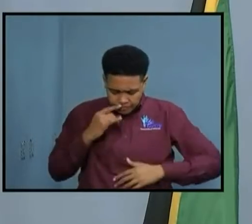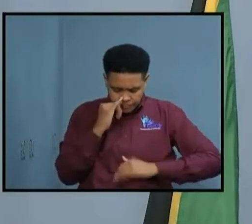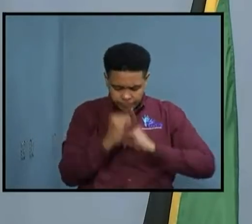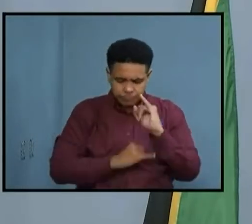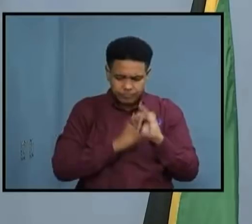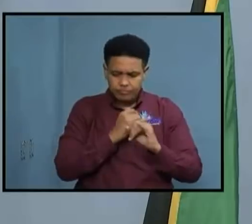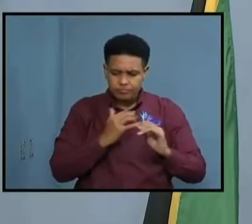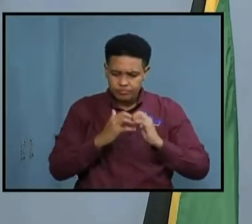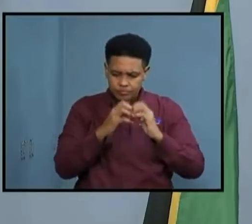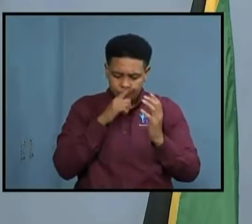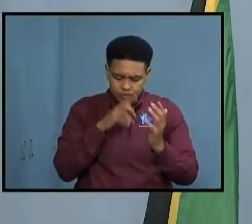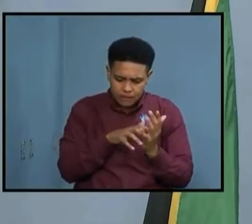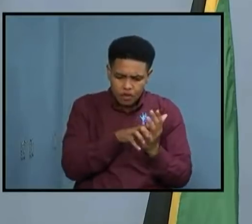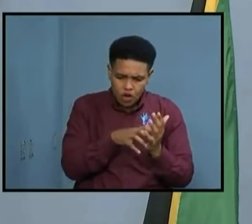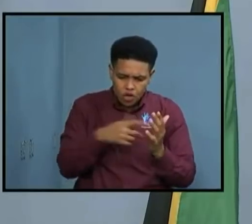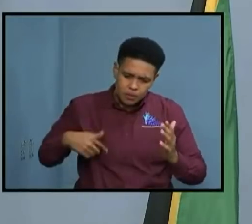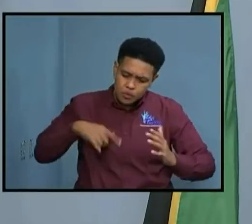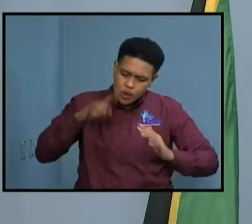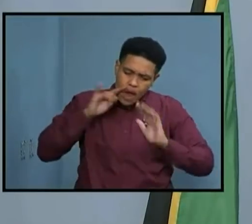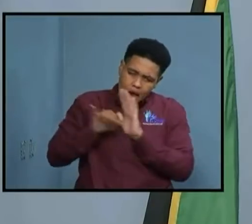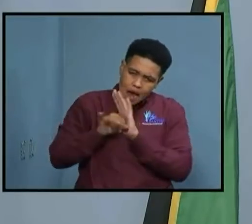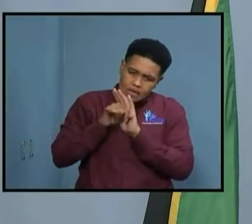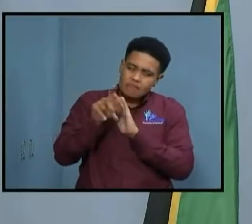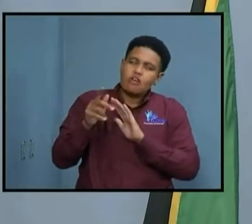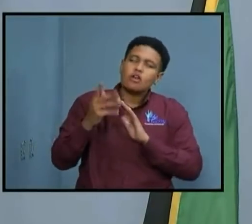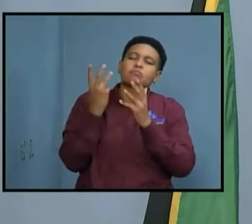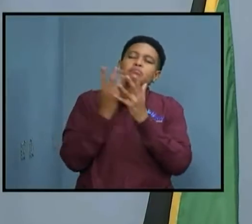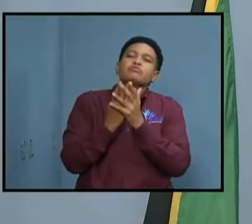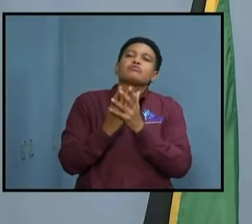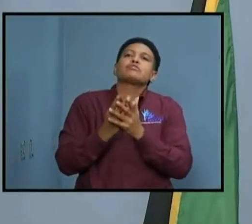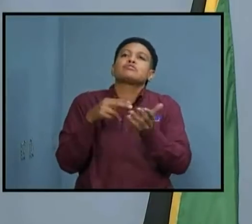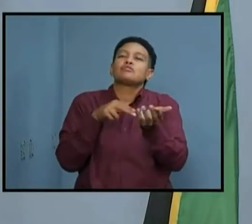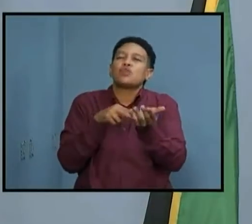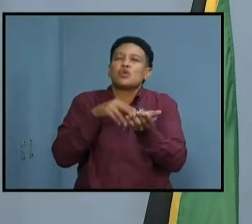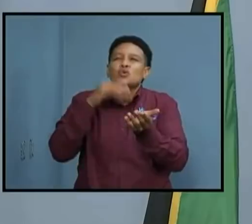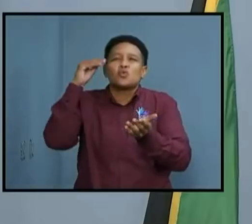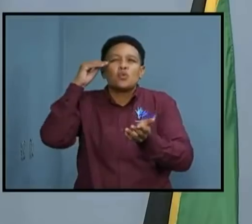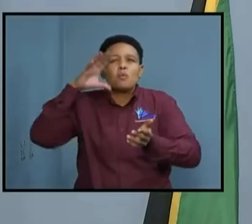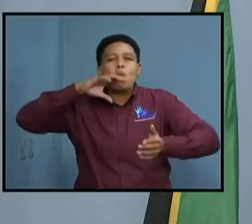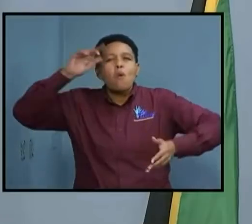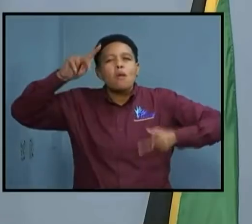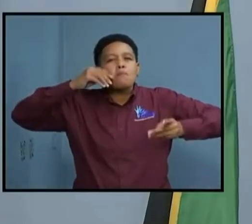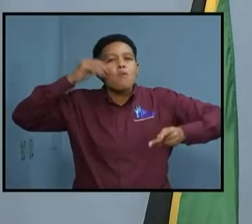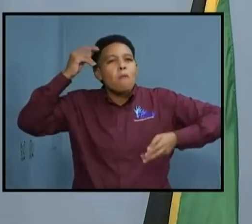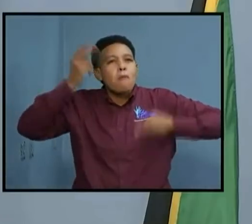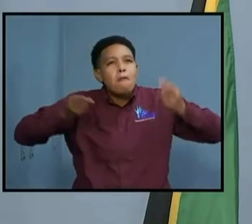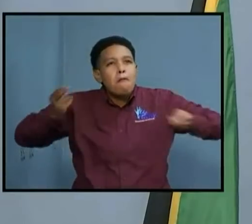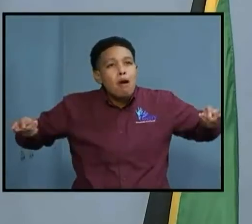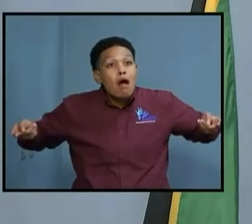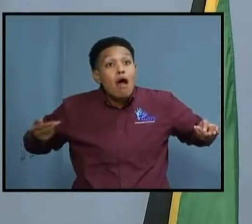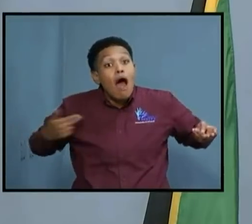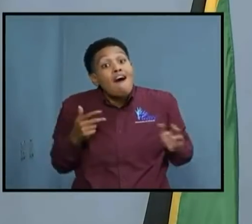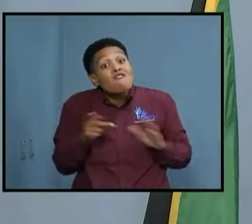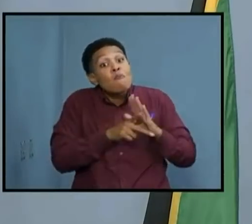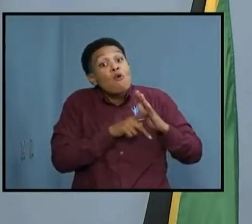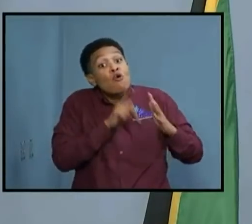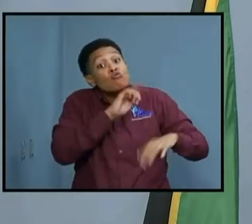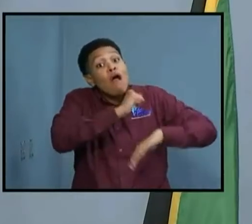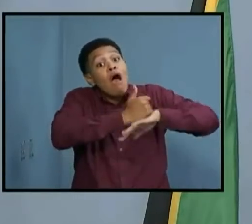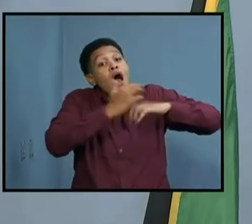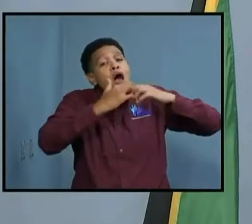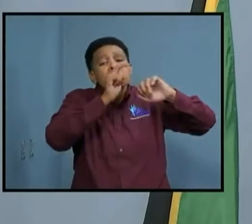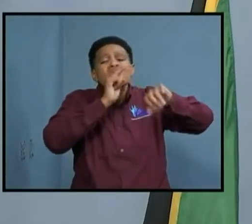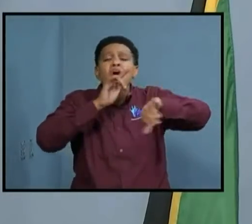institutional vulnerabilities that we have identified, prisons, infirmaries, and so on, have a protocol that was established